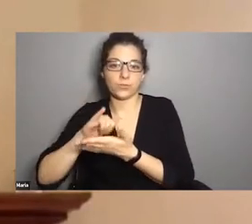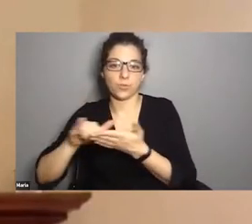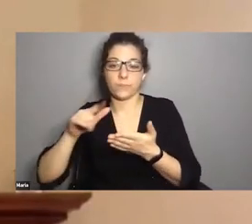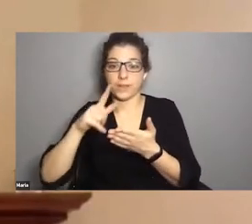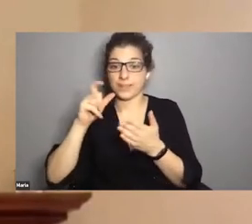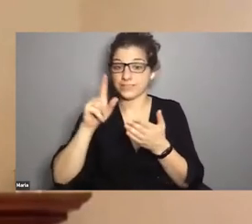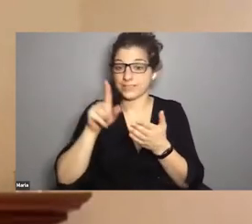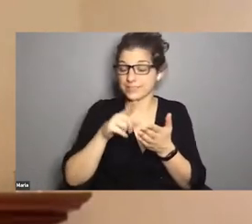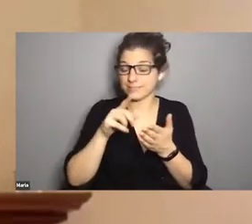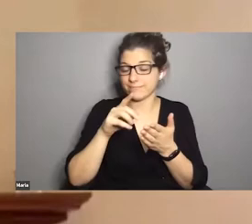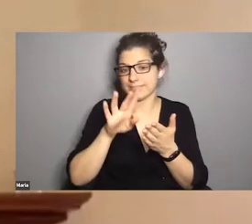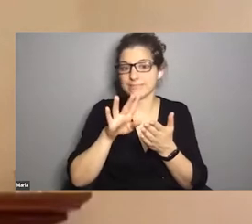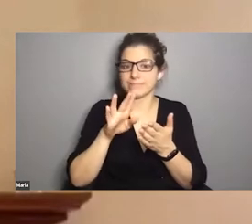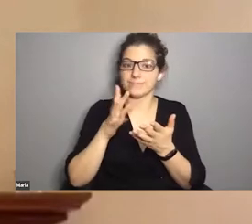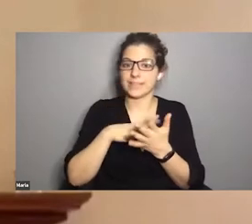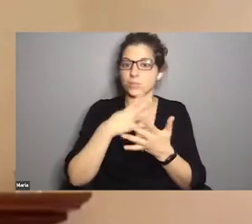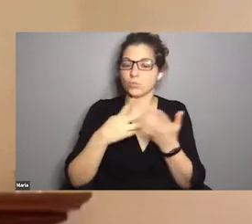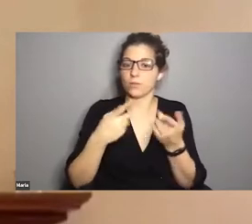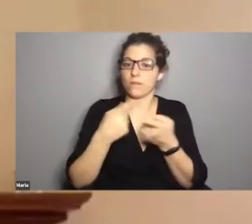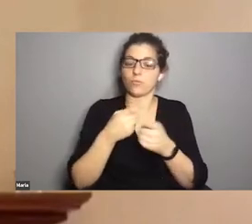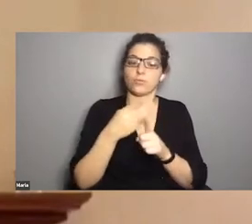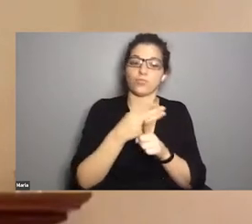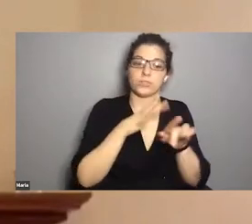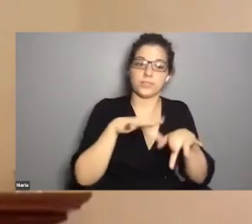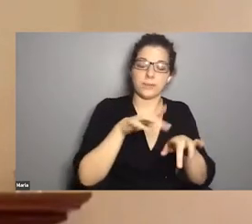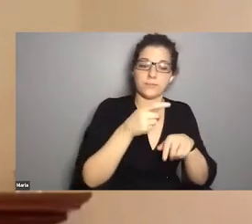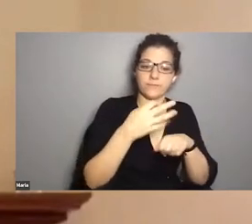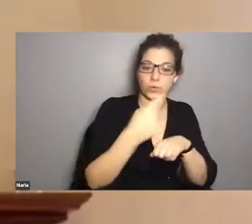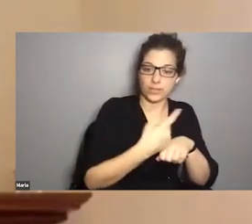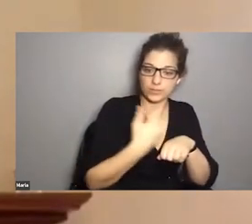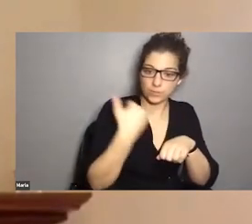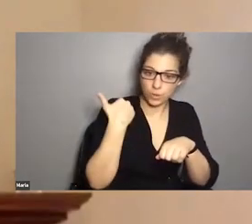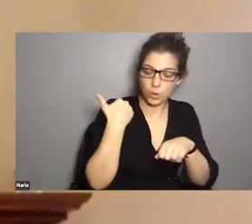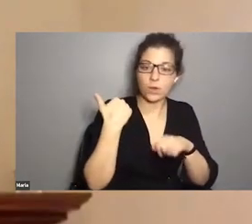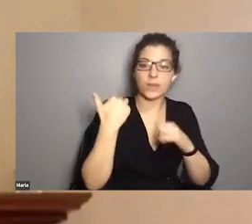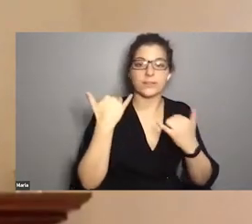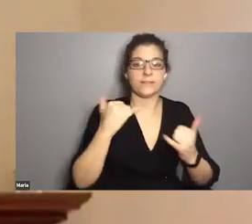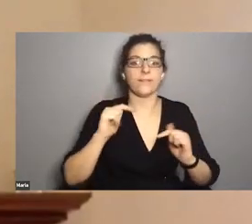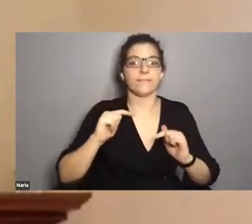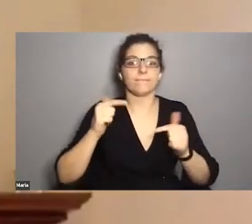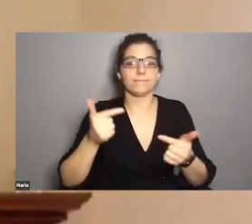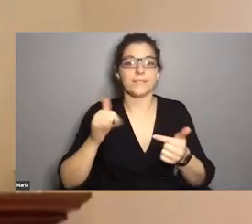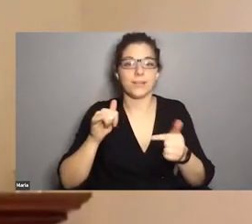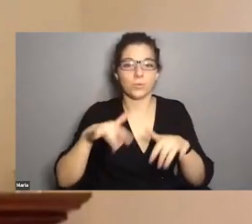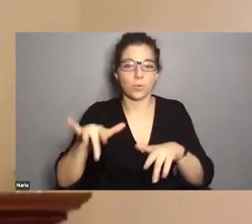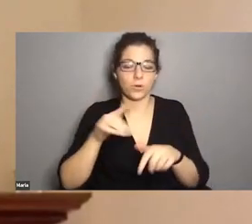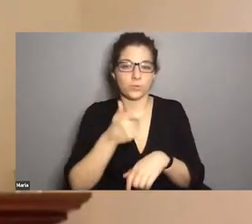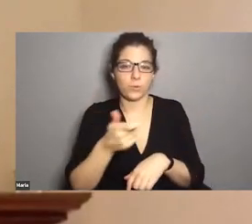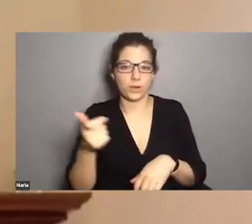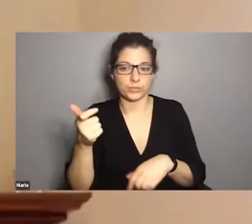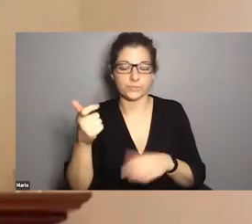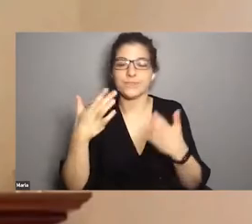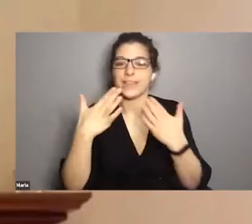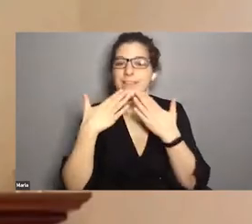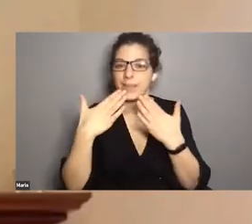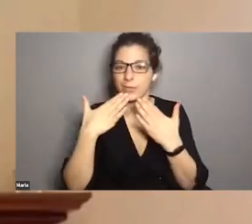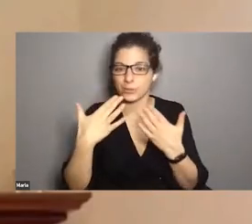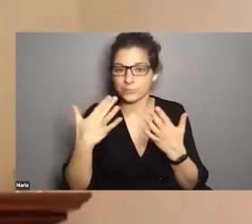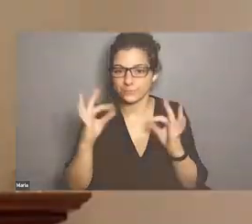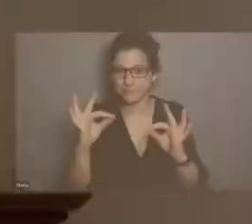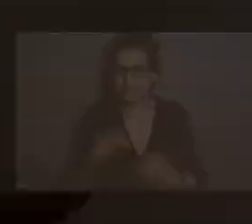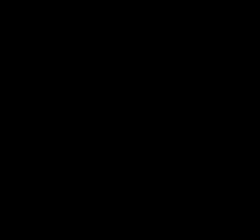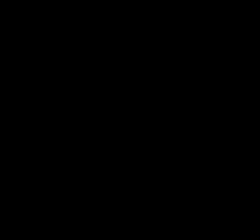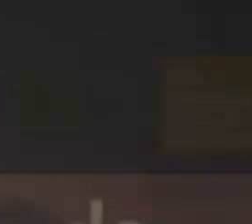schedule conflict, the interview was pre-taped just a few days ago, and we're going to now turn to that recording. Thank you.